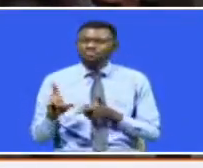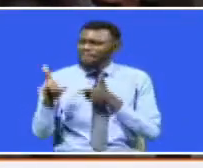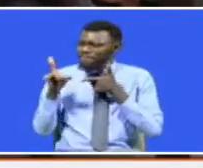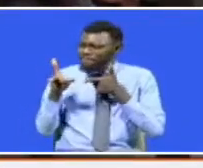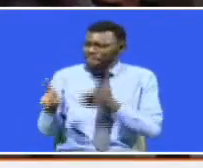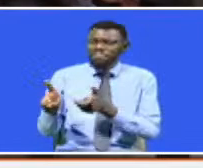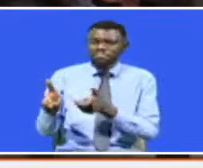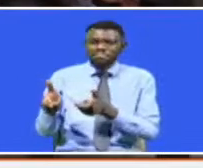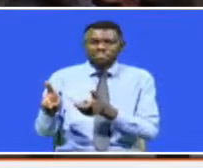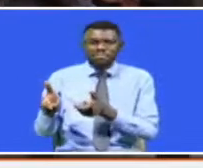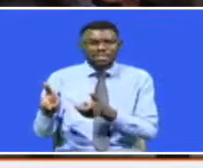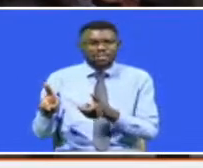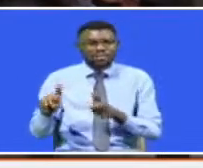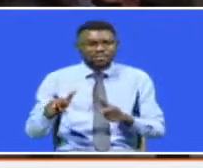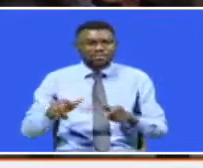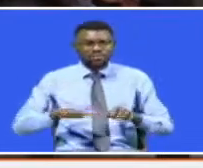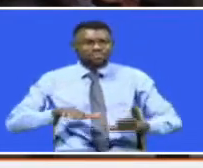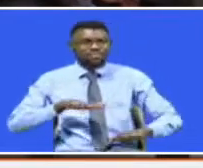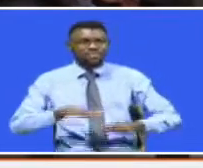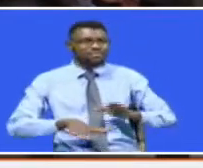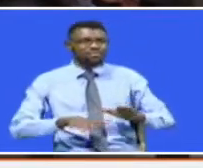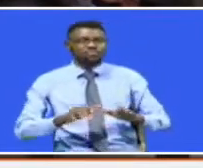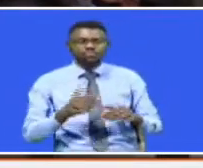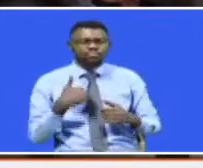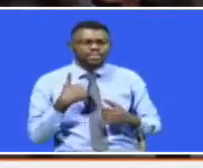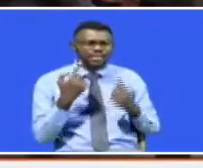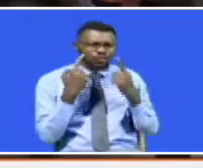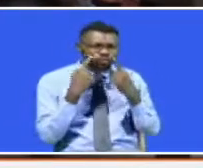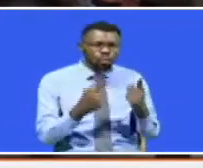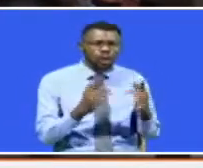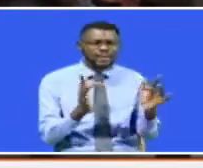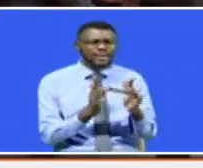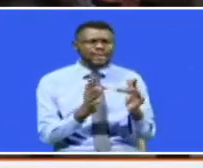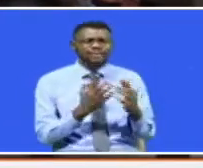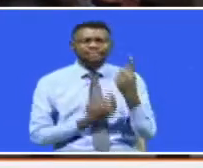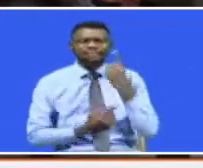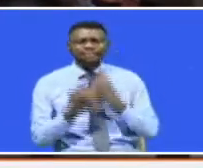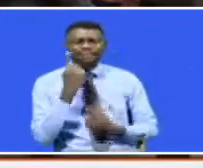mguu. Ukiangalia mtandao mpaka unaanza kulia.